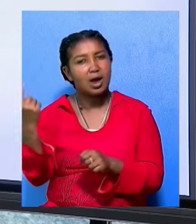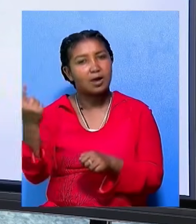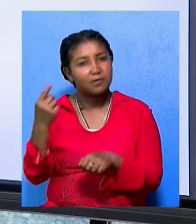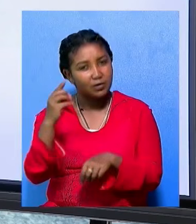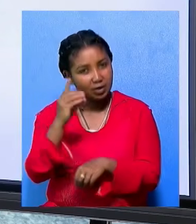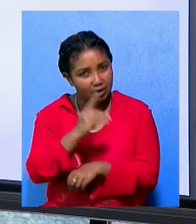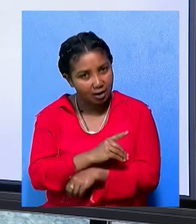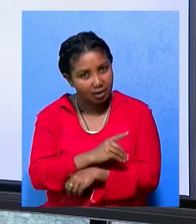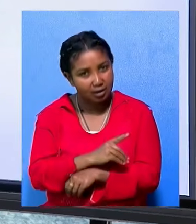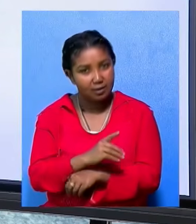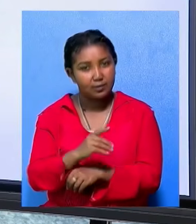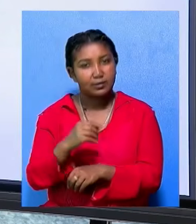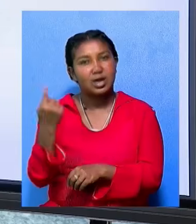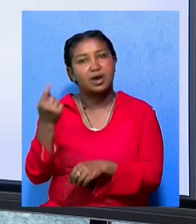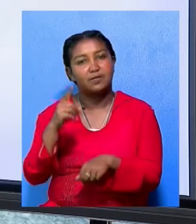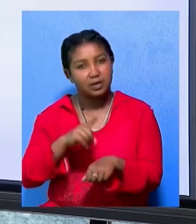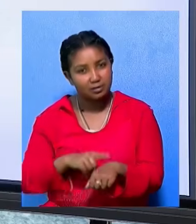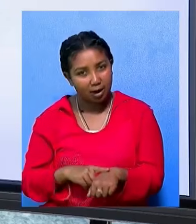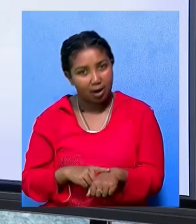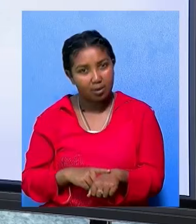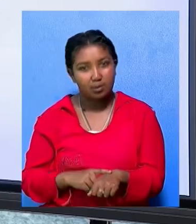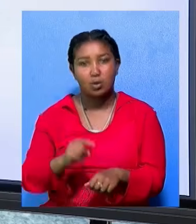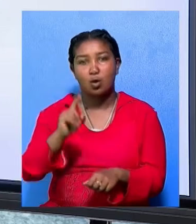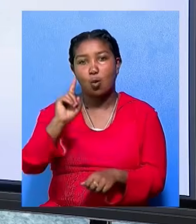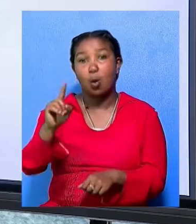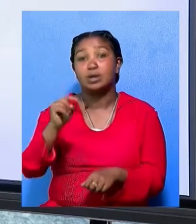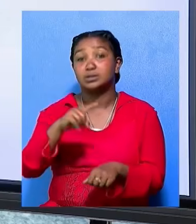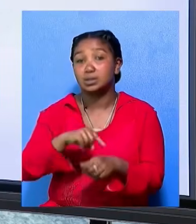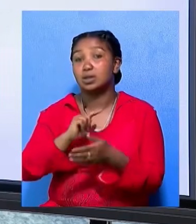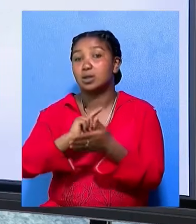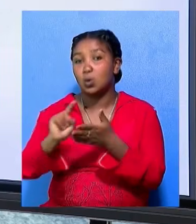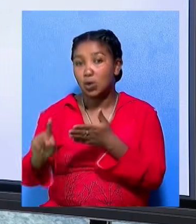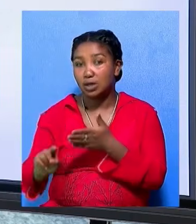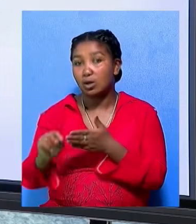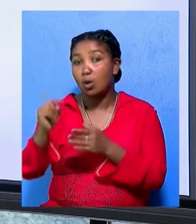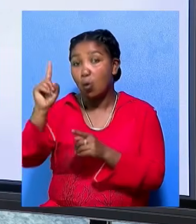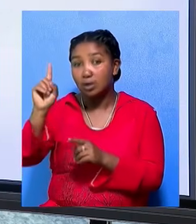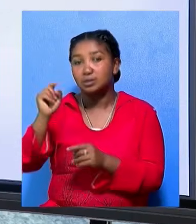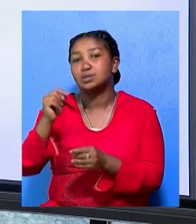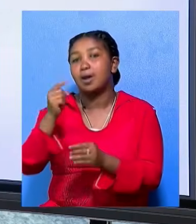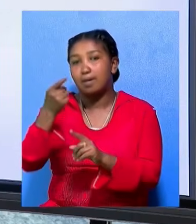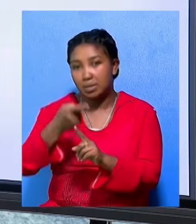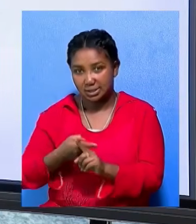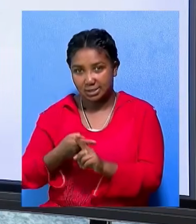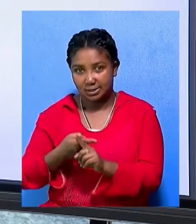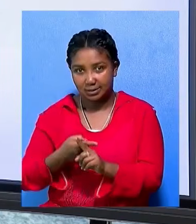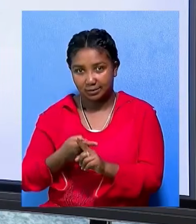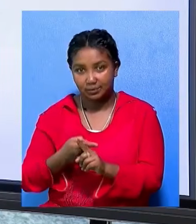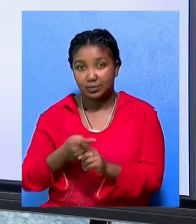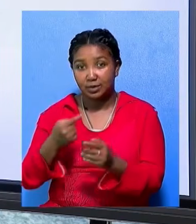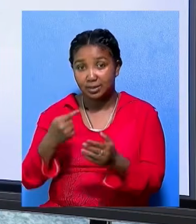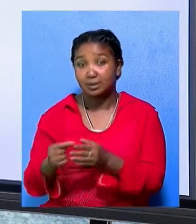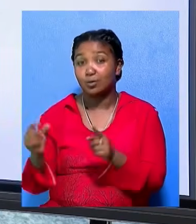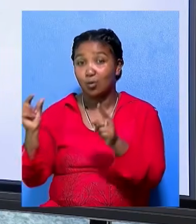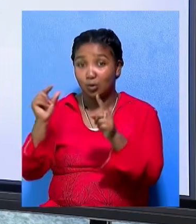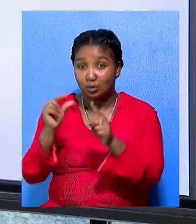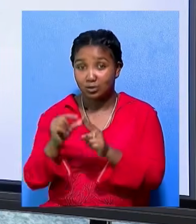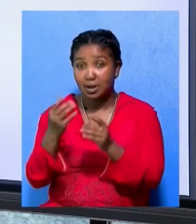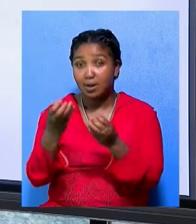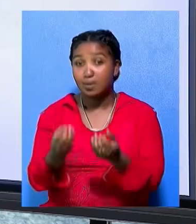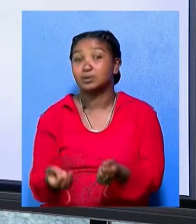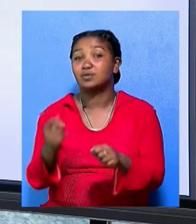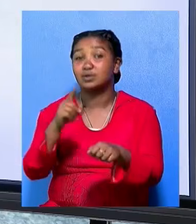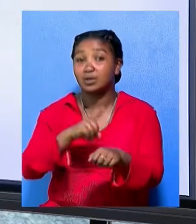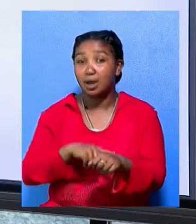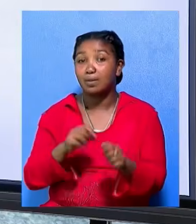day, every time, once a week, once a month. Okay? This word is most of the